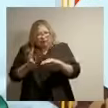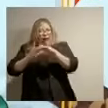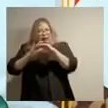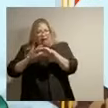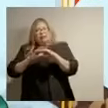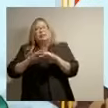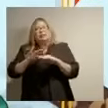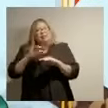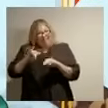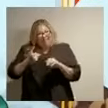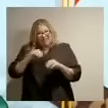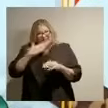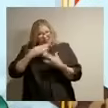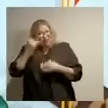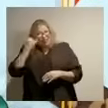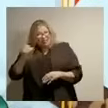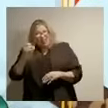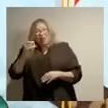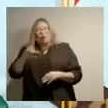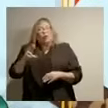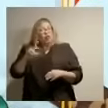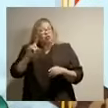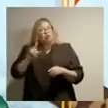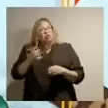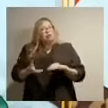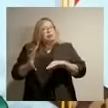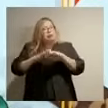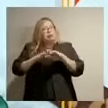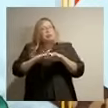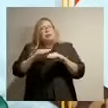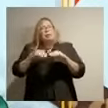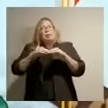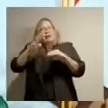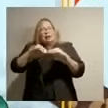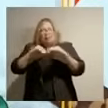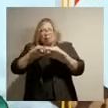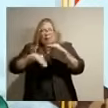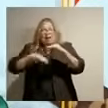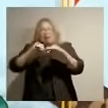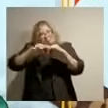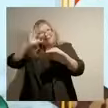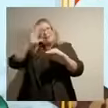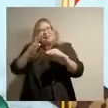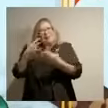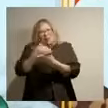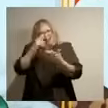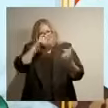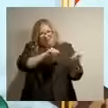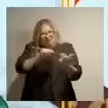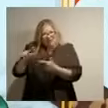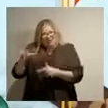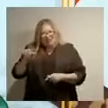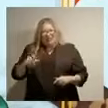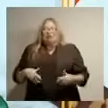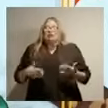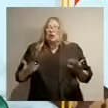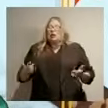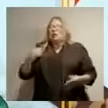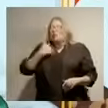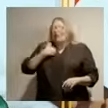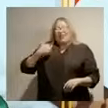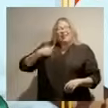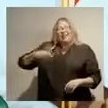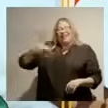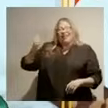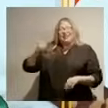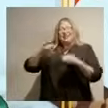Well, we have one of the highest minimum wages country in the state of California, long support it, local level, not just at the state level.